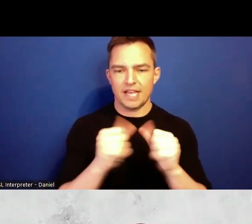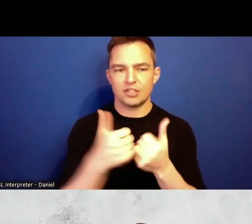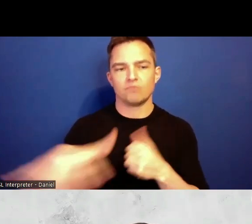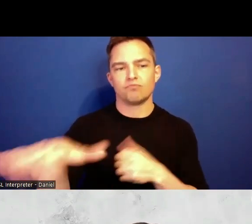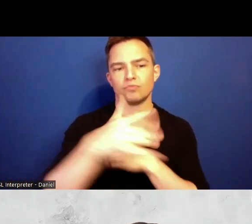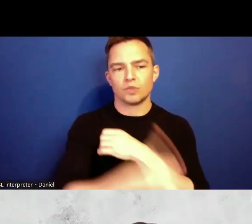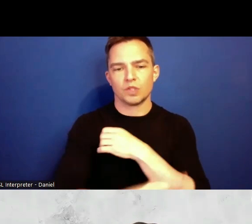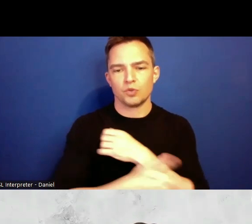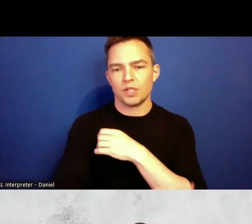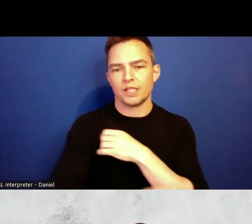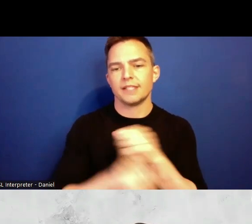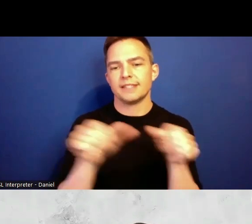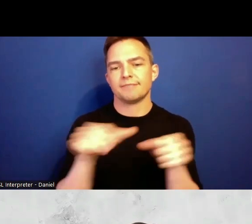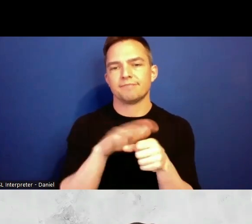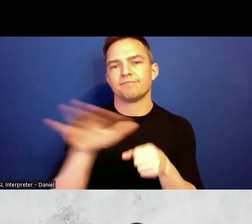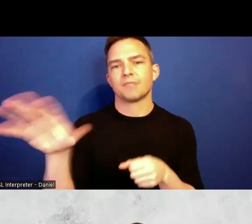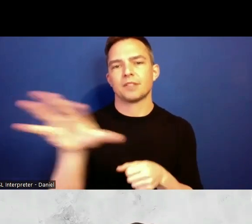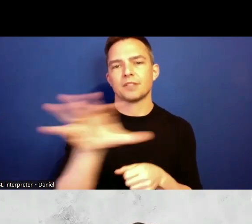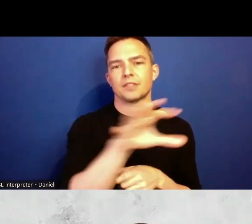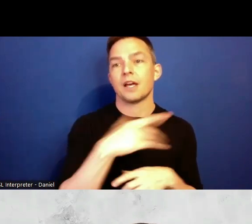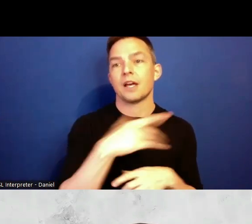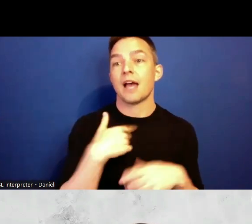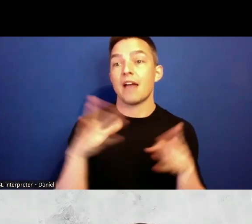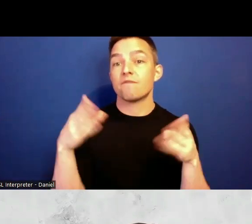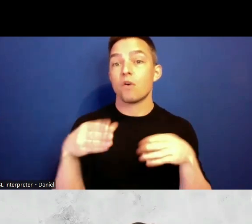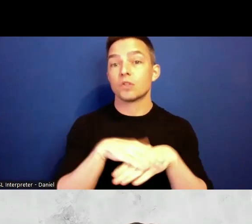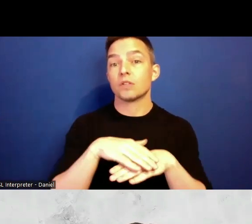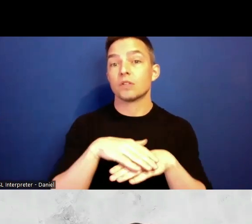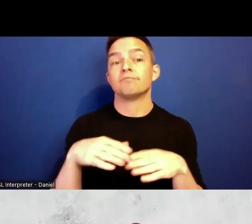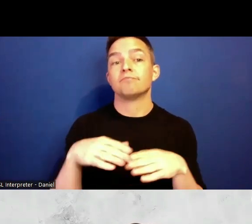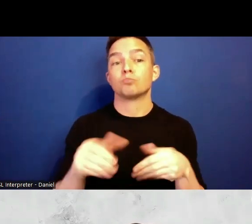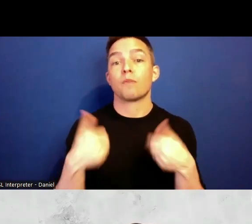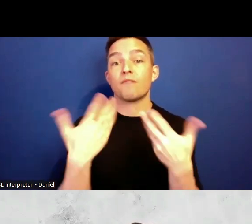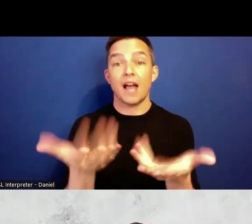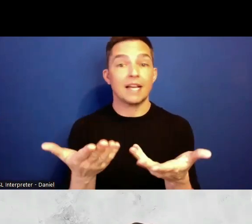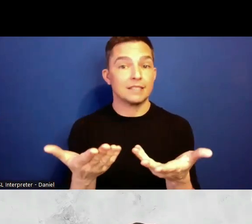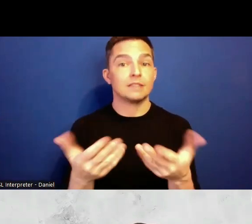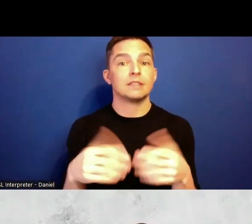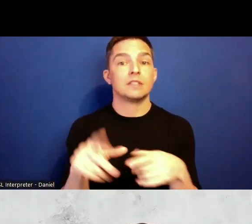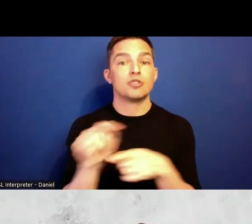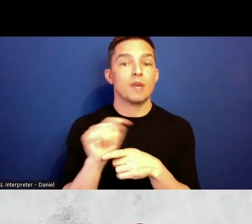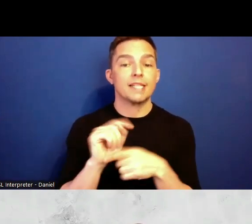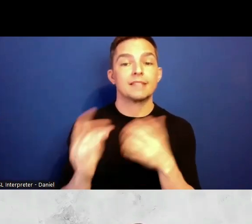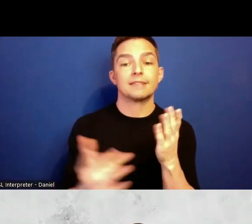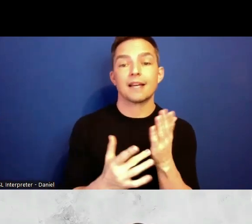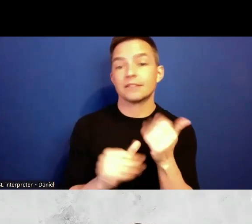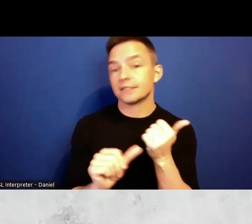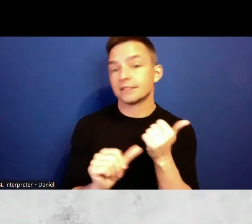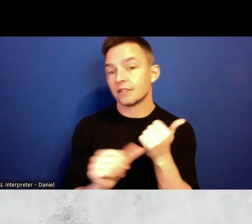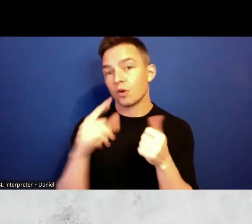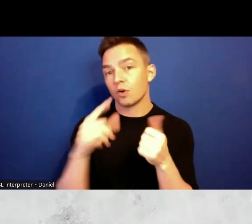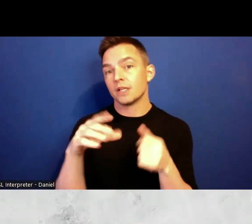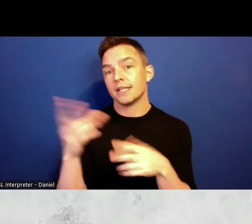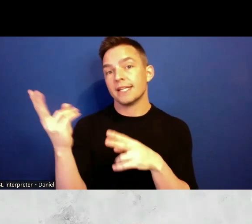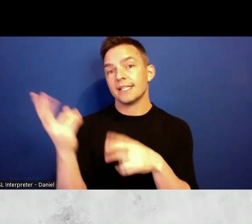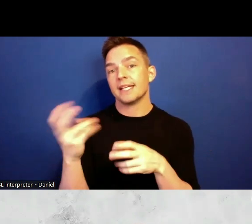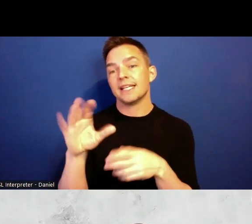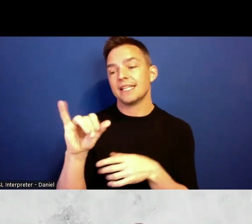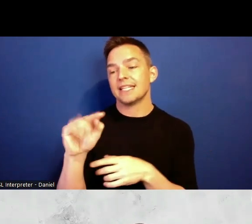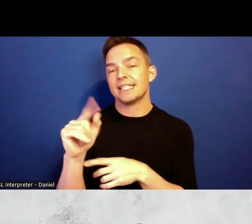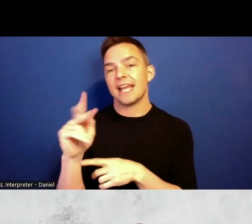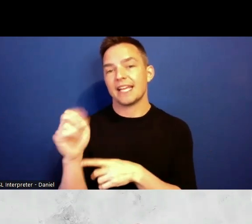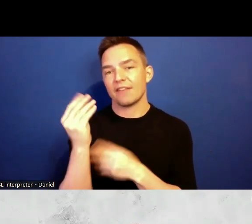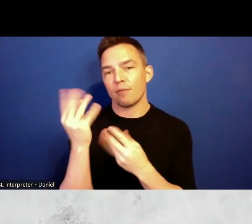and territories. I focus on providing training and technical assistance for intake, information